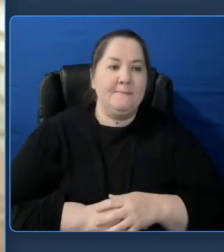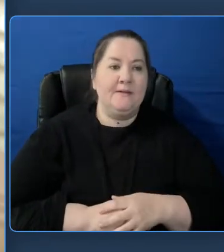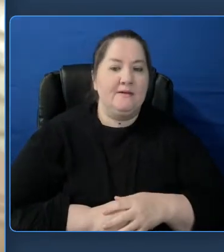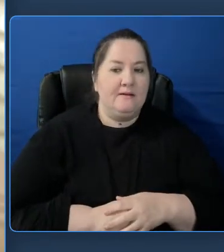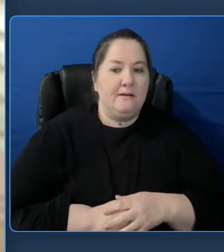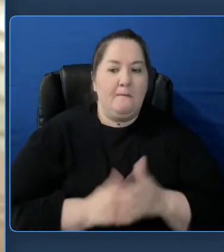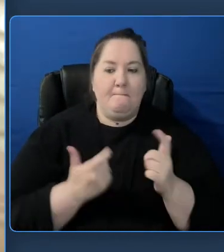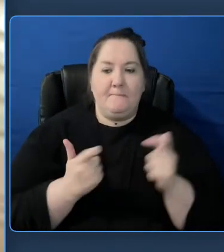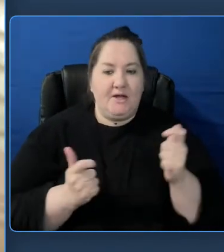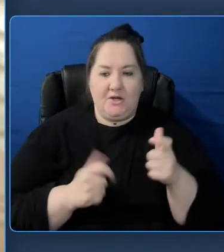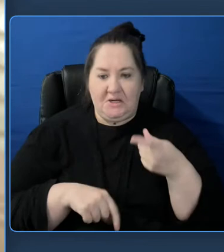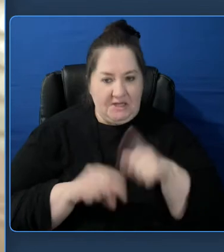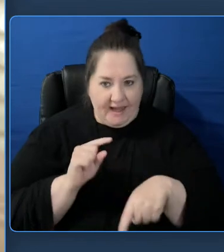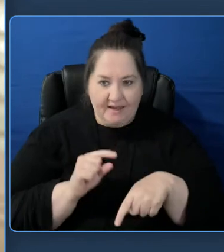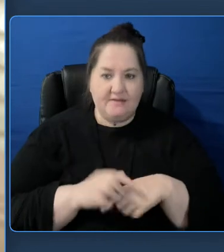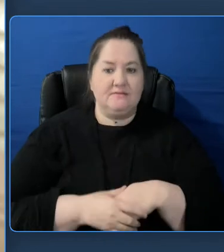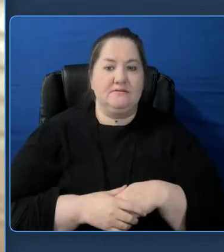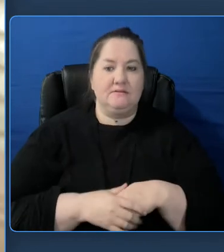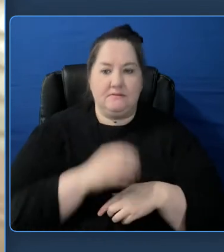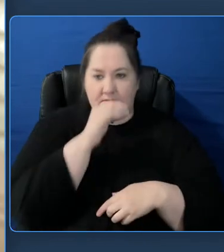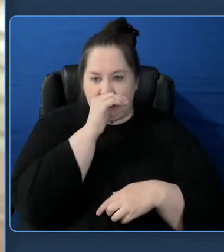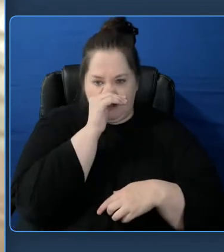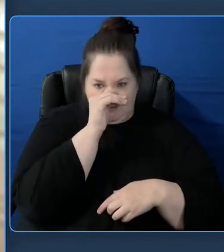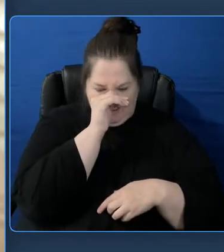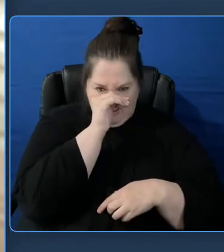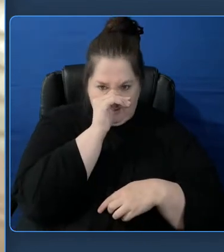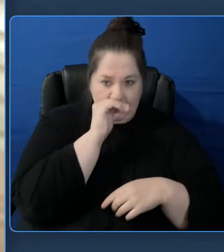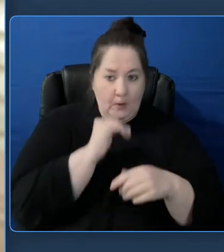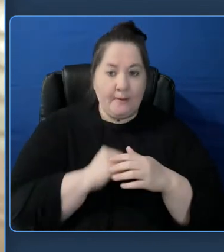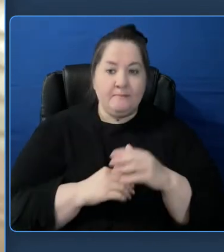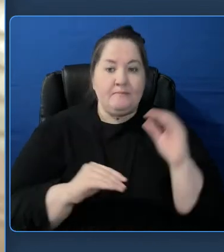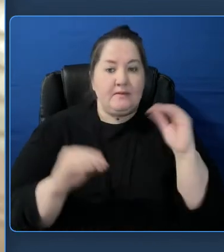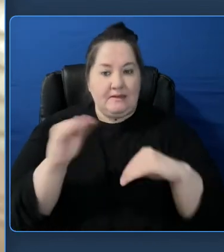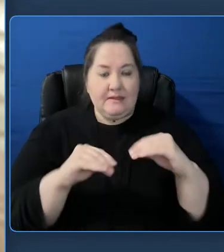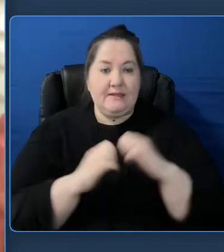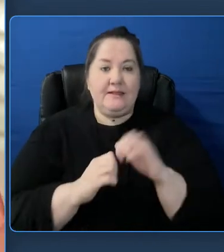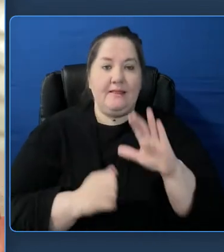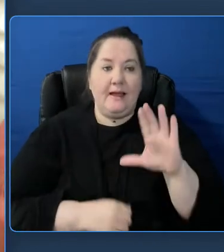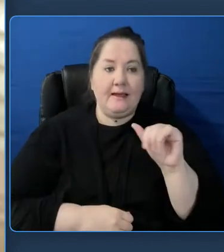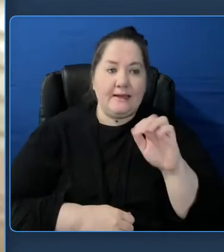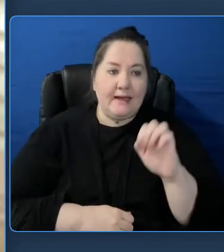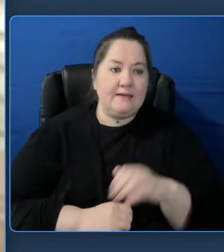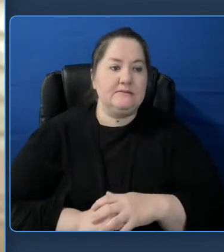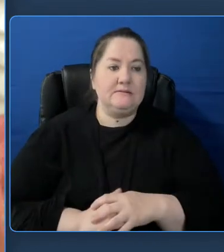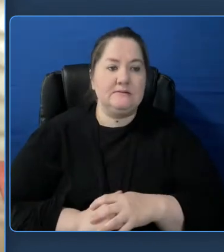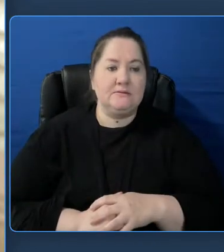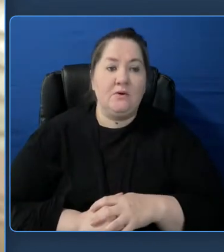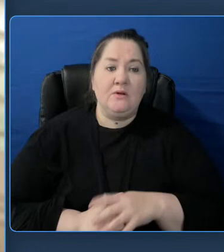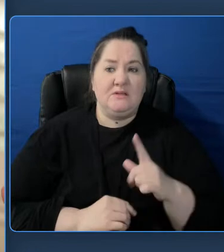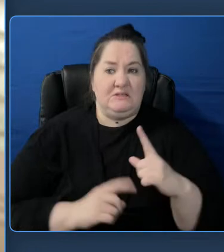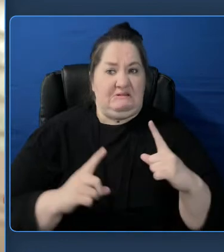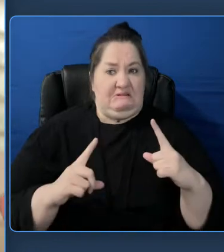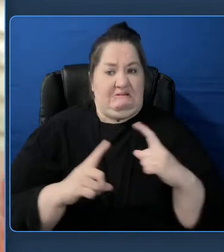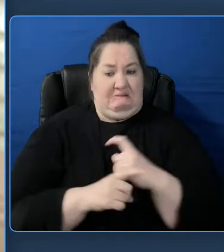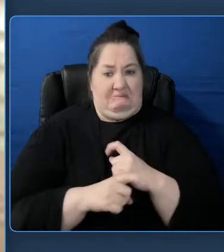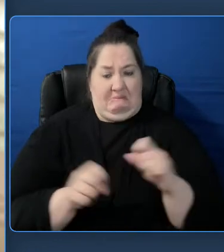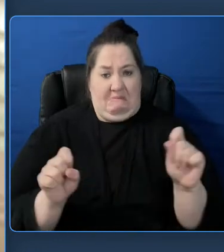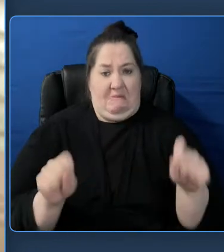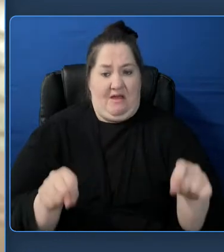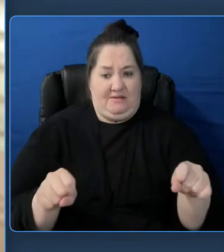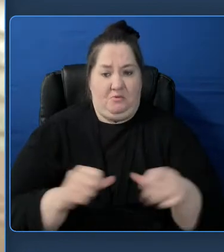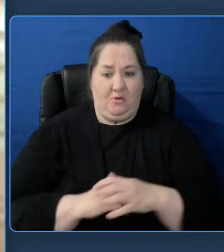it any bigger unless I can figure out how to fit it into that case. And so this is about as complex as I can make